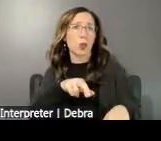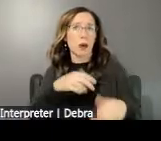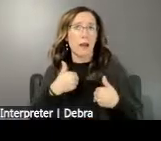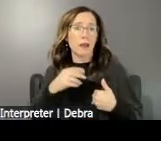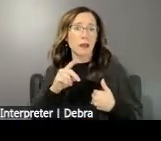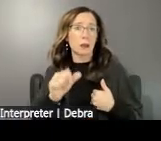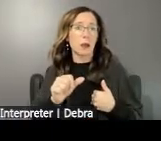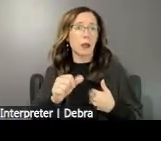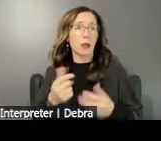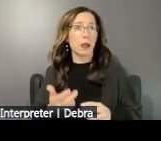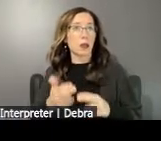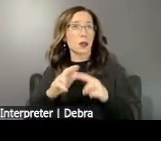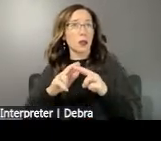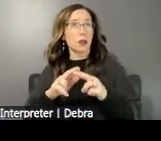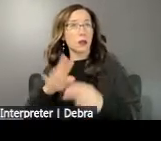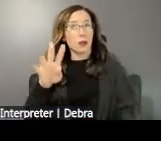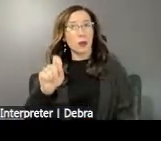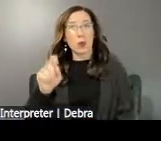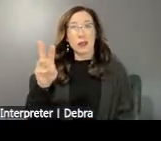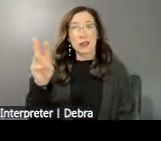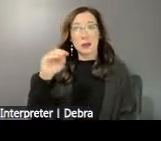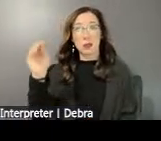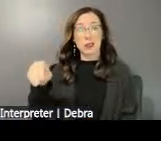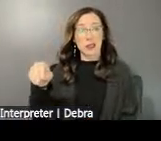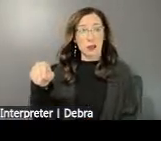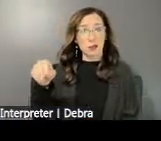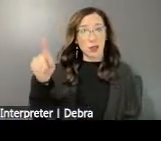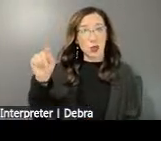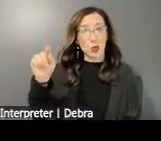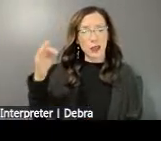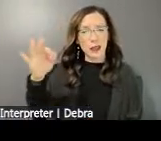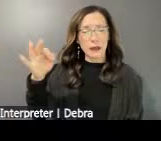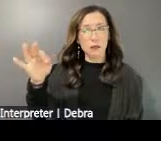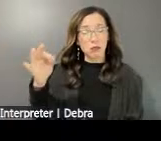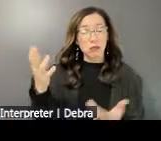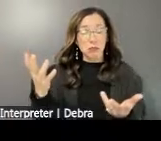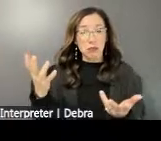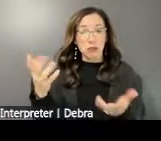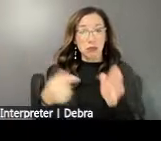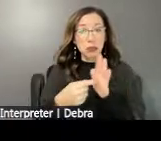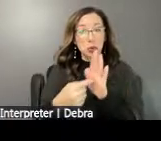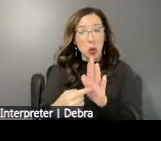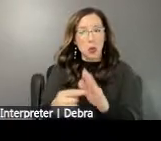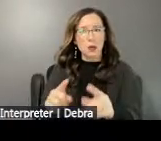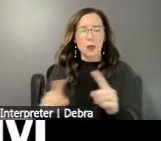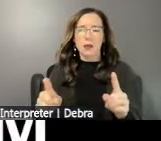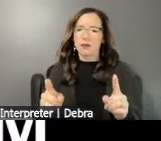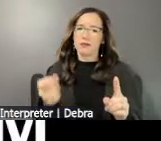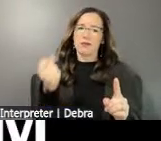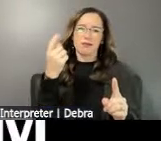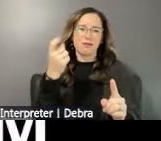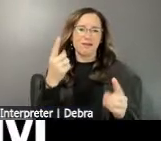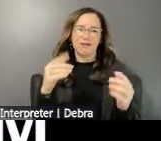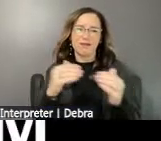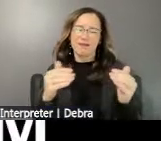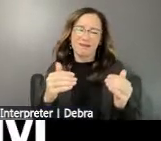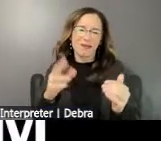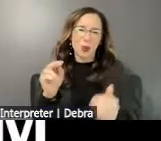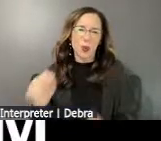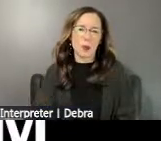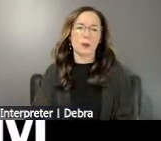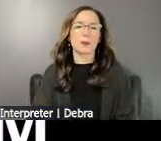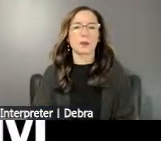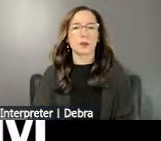in 2019. Clear progress, but far away from parity. In